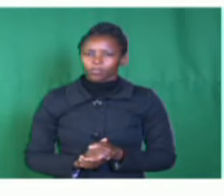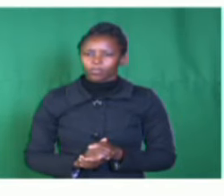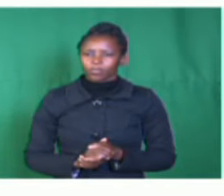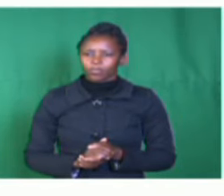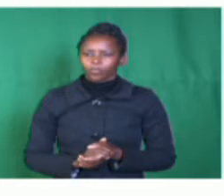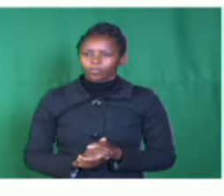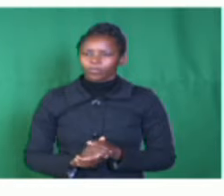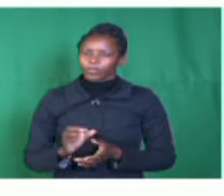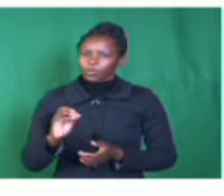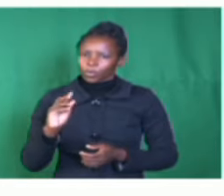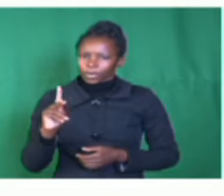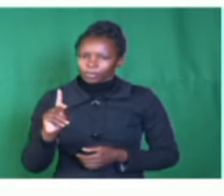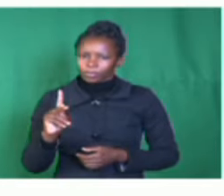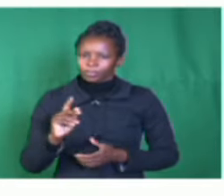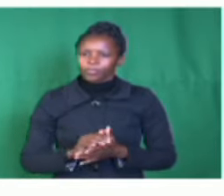Okay,